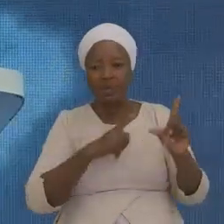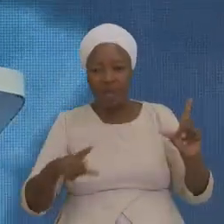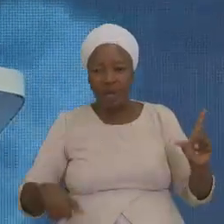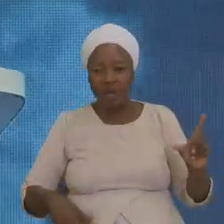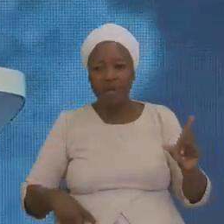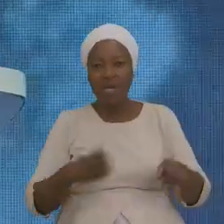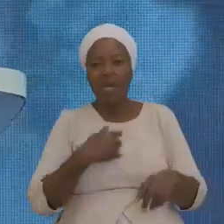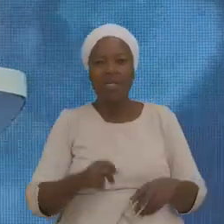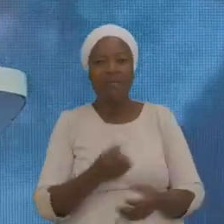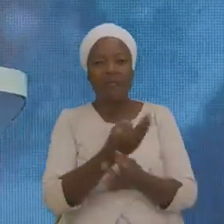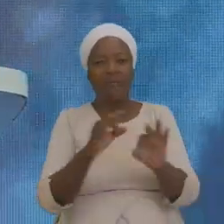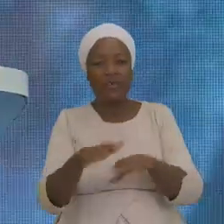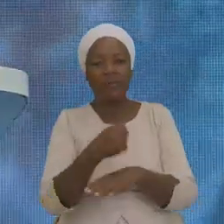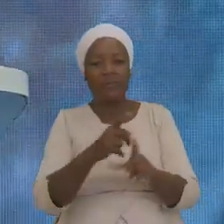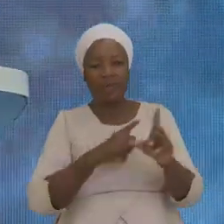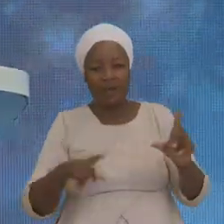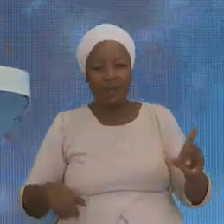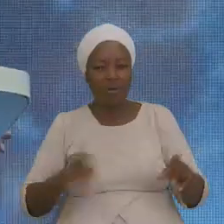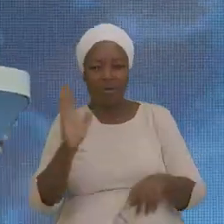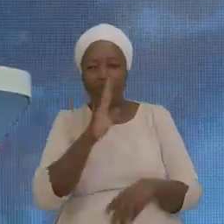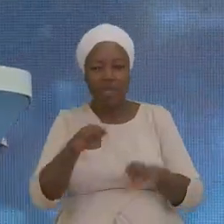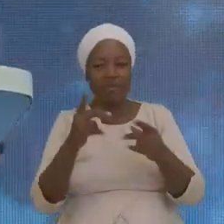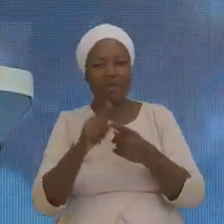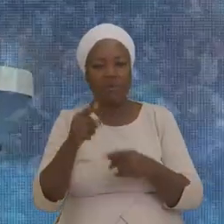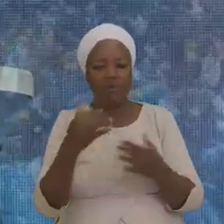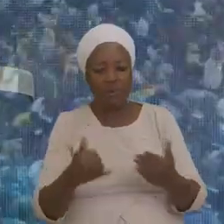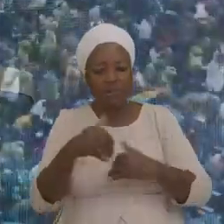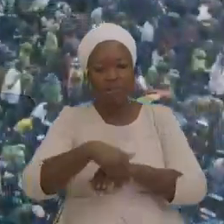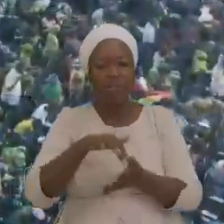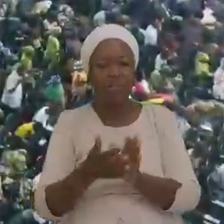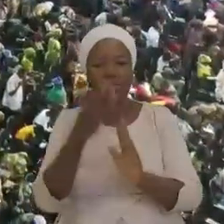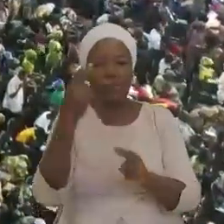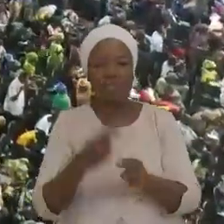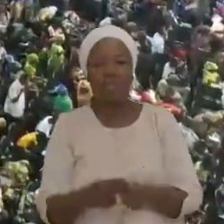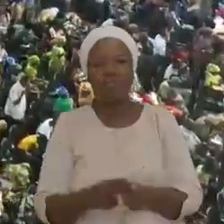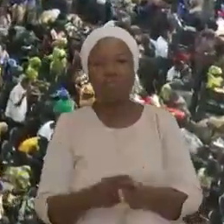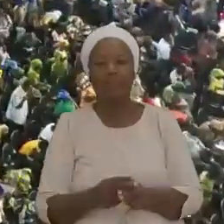the freedom of the Lord will be given to you tonight.